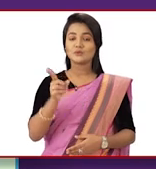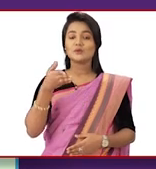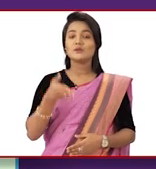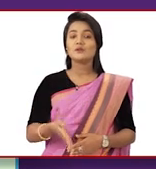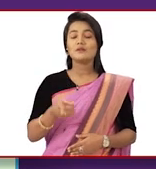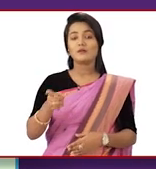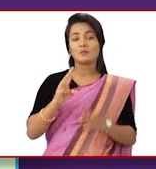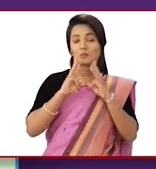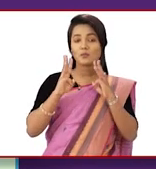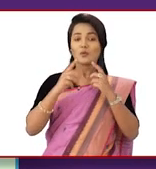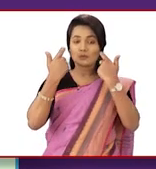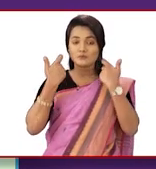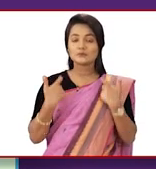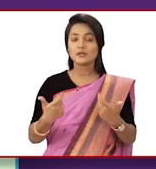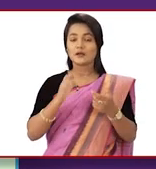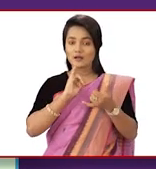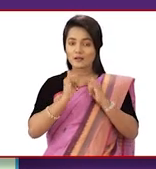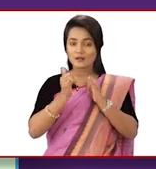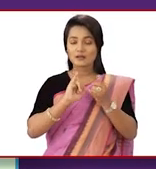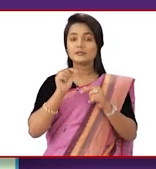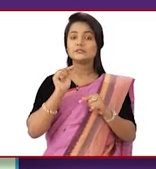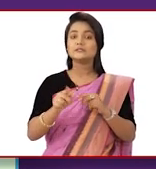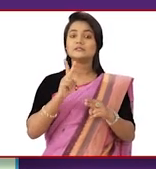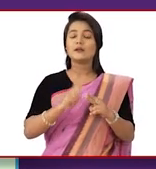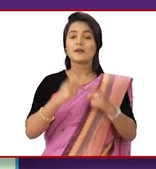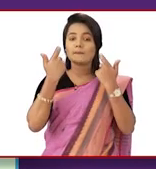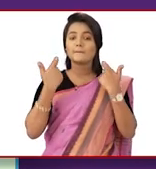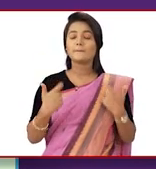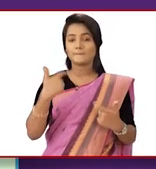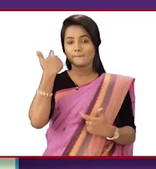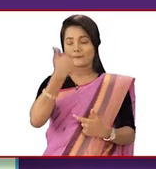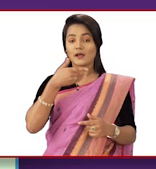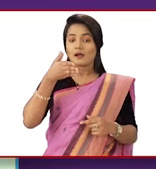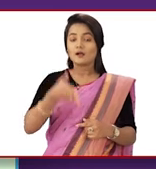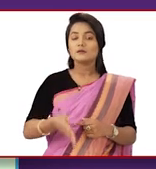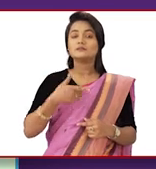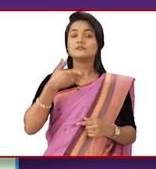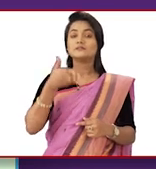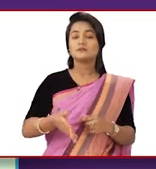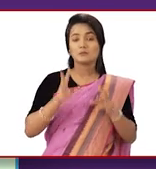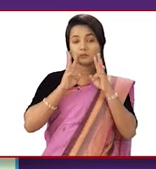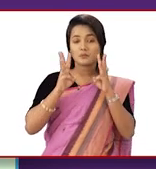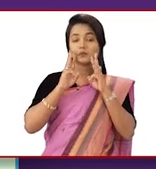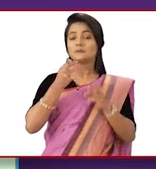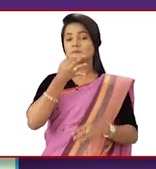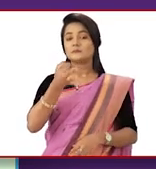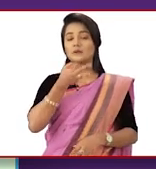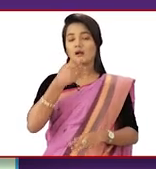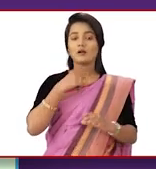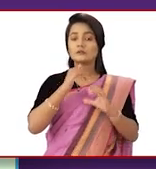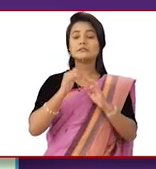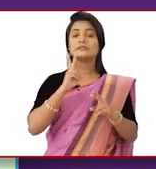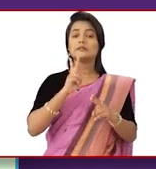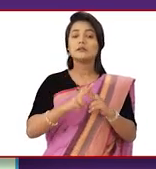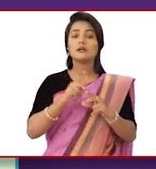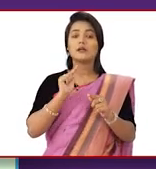very intriguing conversation and discussion in the panel today. And today we have a very interesting issue to talk about. What does it